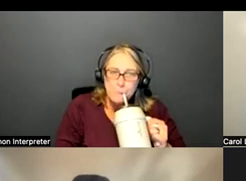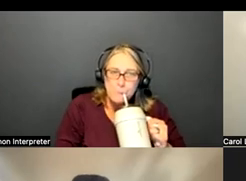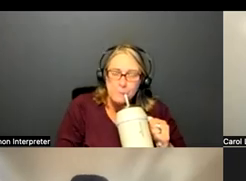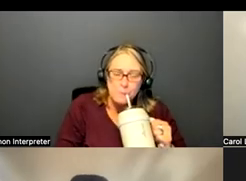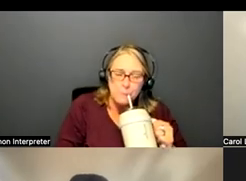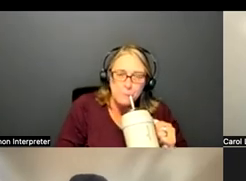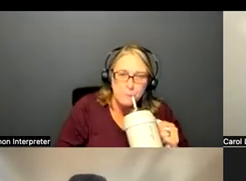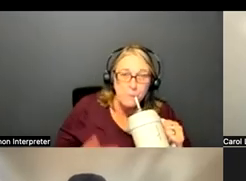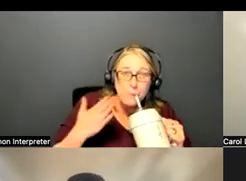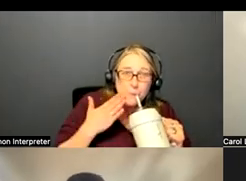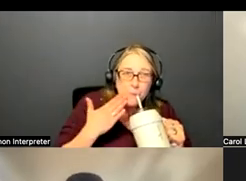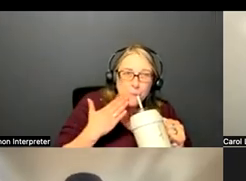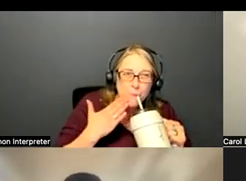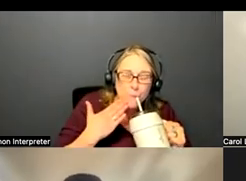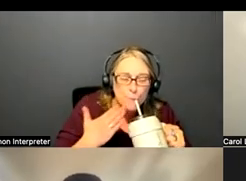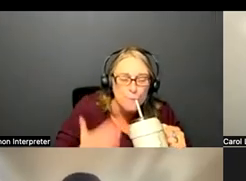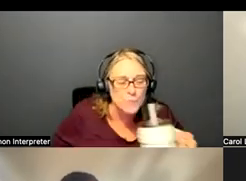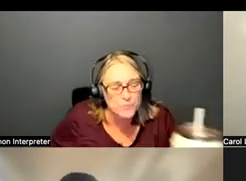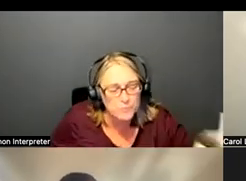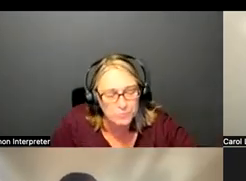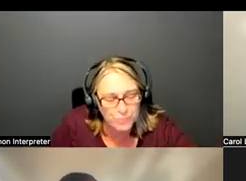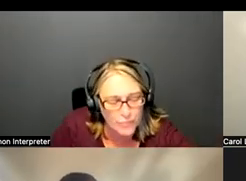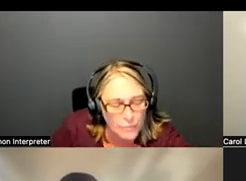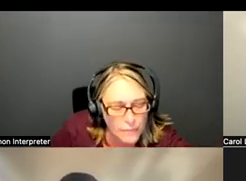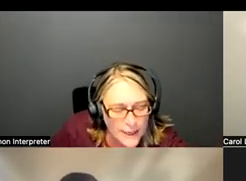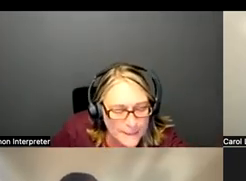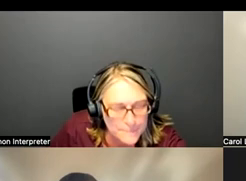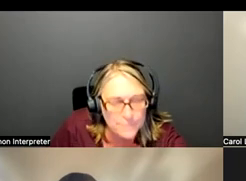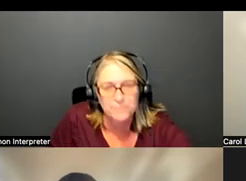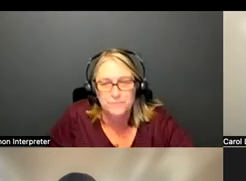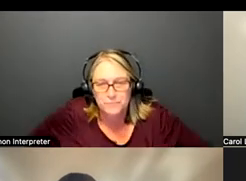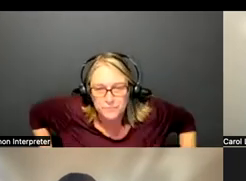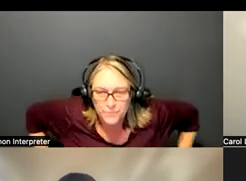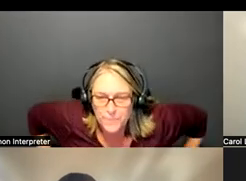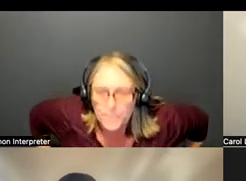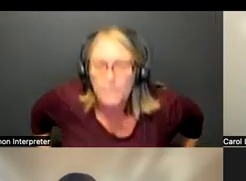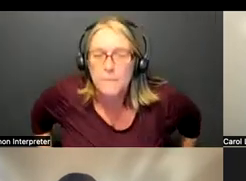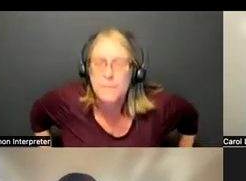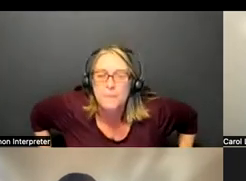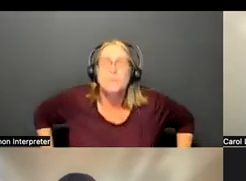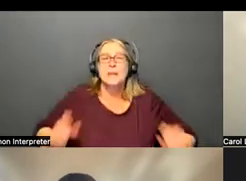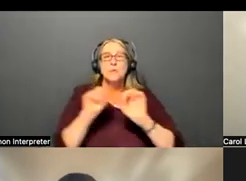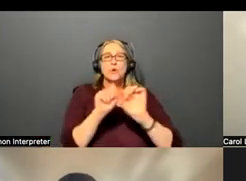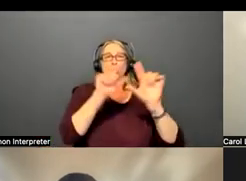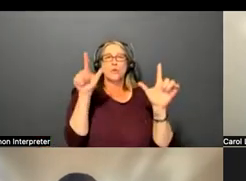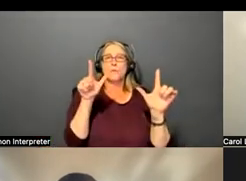Thank you so much, Tamija. Give me 1 second and I will pull up Carol's